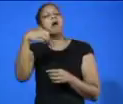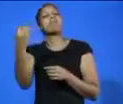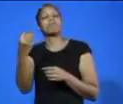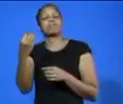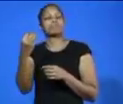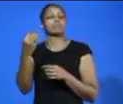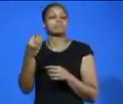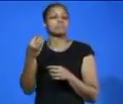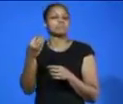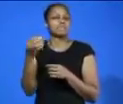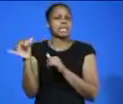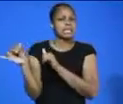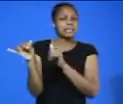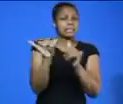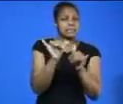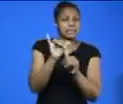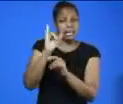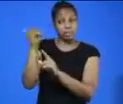The same John,